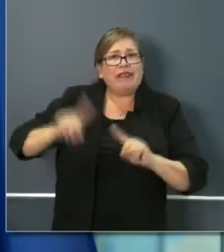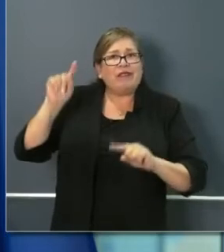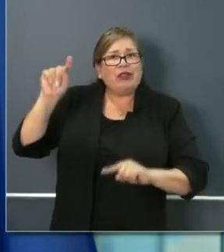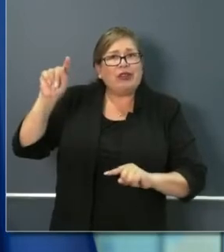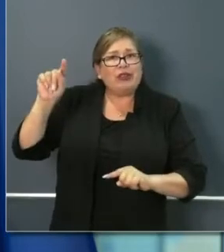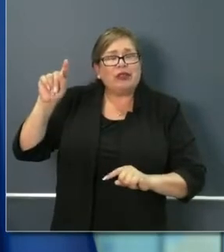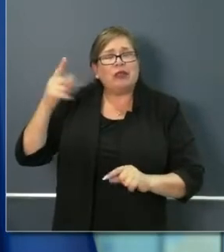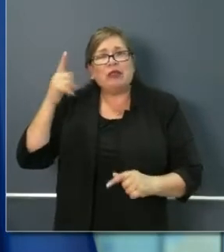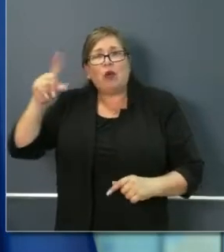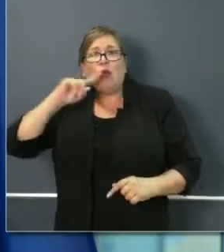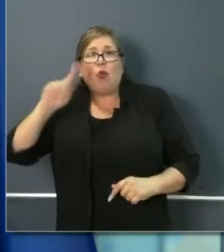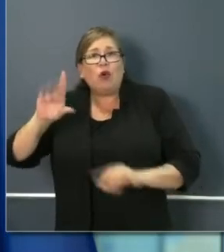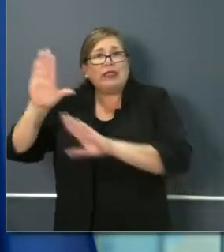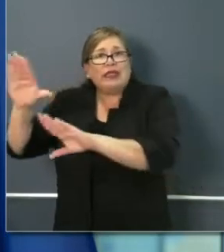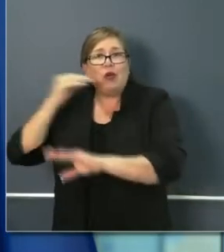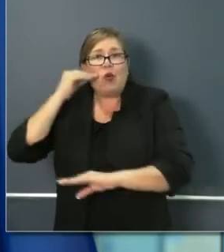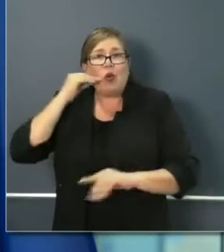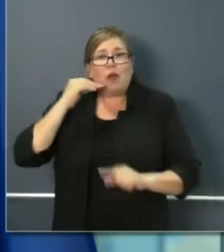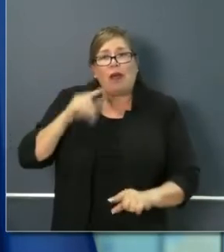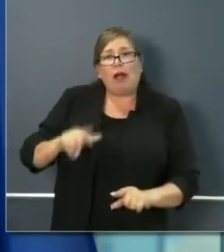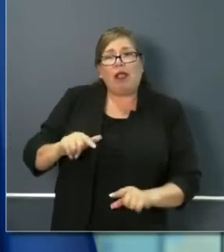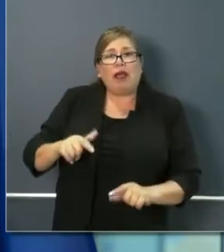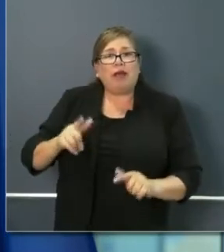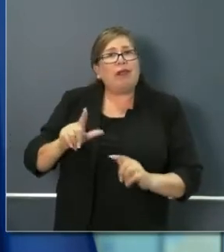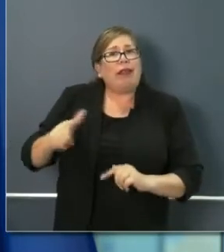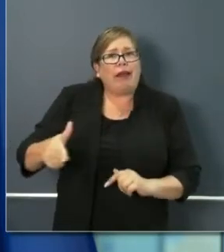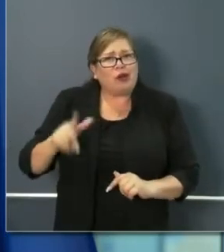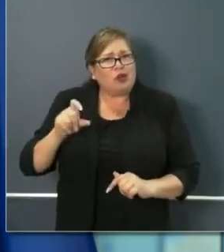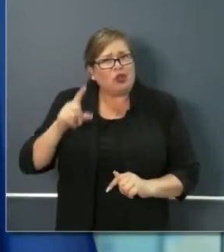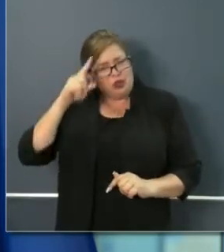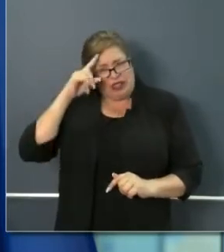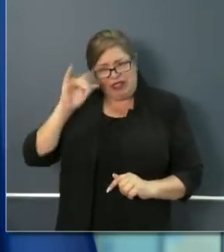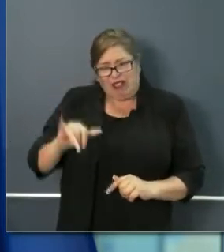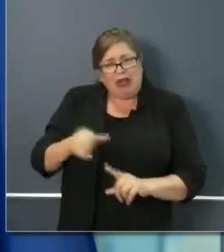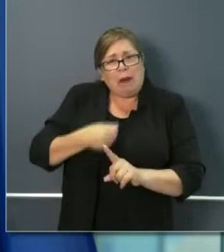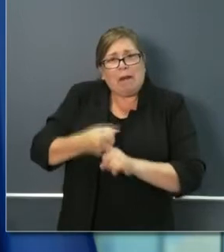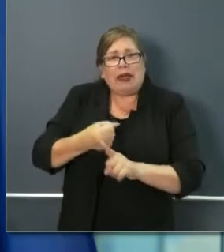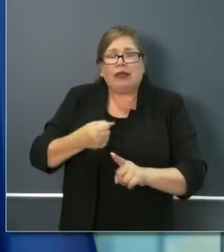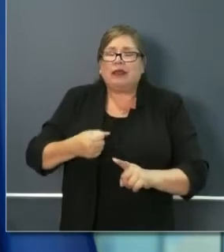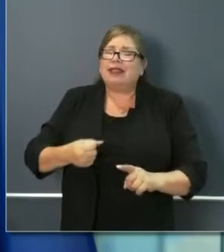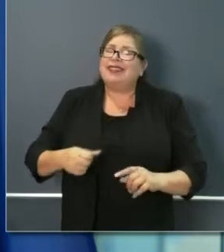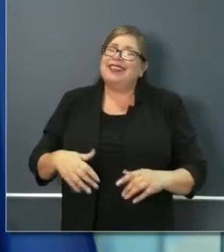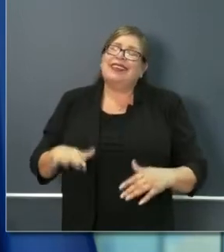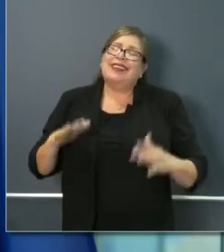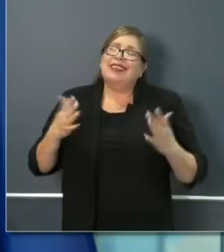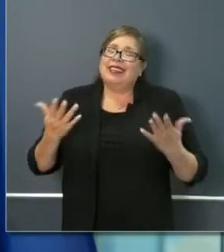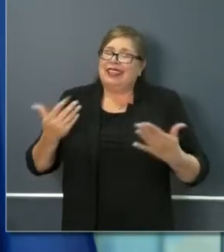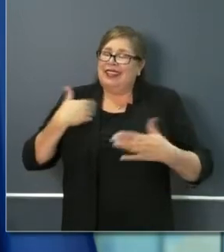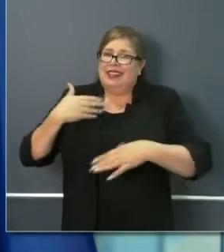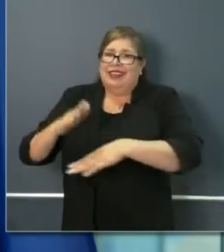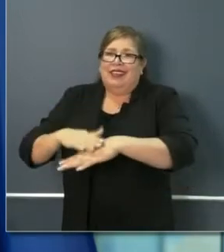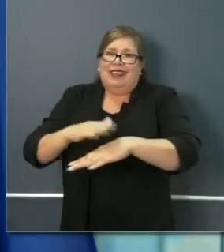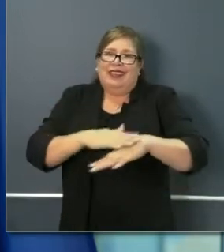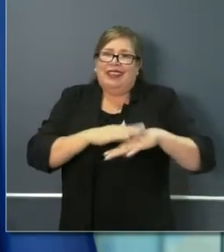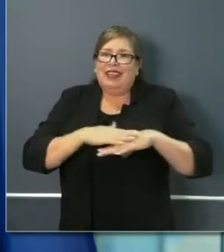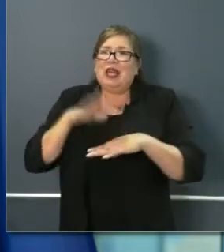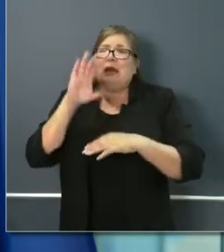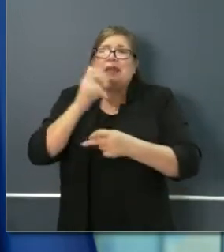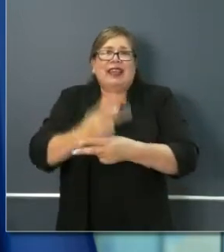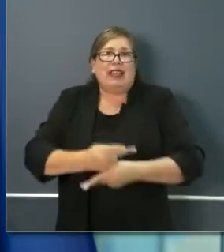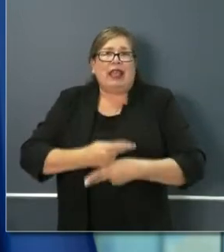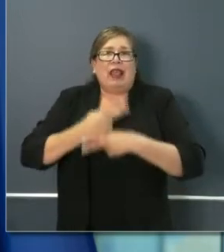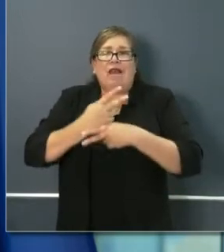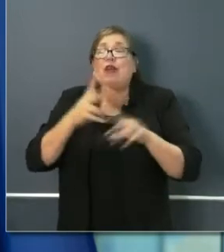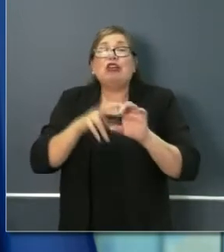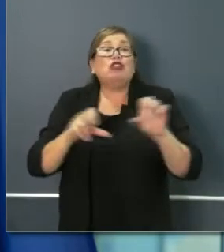numbers and you can jump to that conclusion, but all the experts around me want us to be cautious in terms of jumping to conclusions. It's still